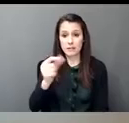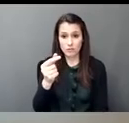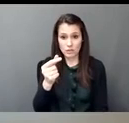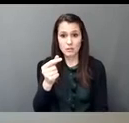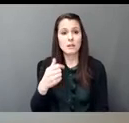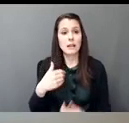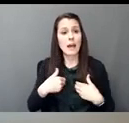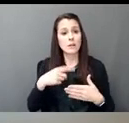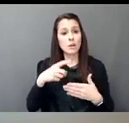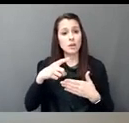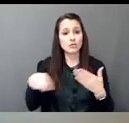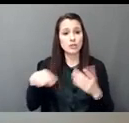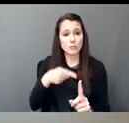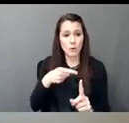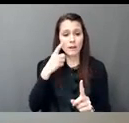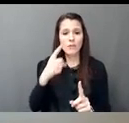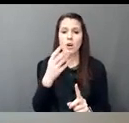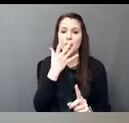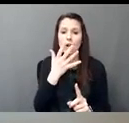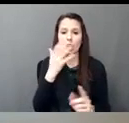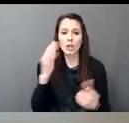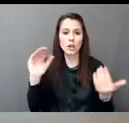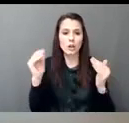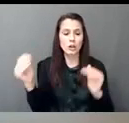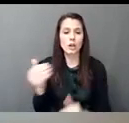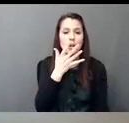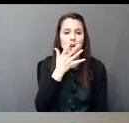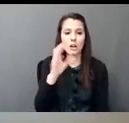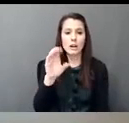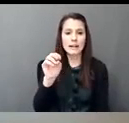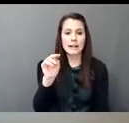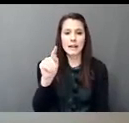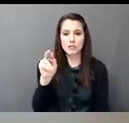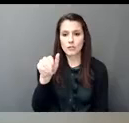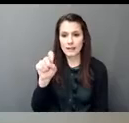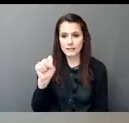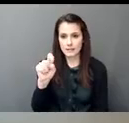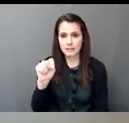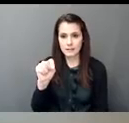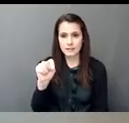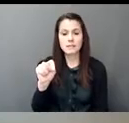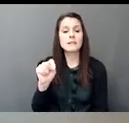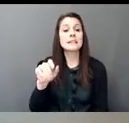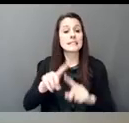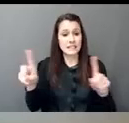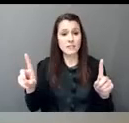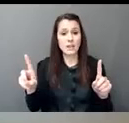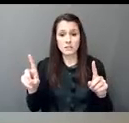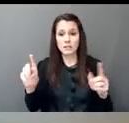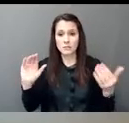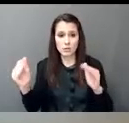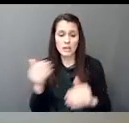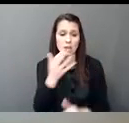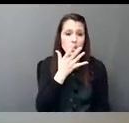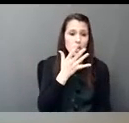checkpoint for color contrast. What is color contrast? It is the difference between what color your font is and the color of the